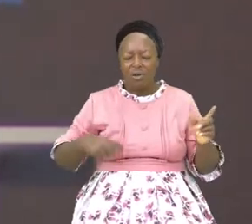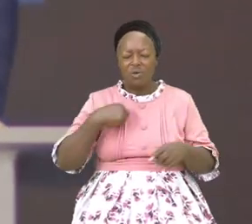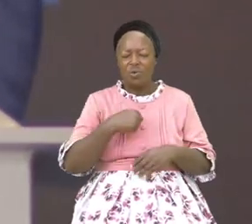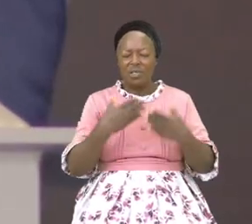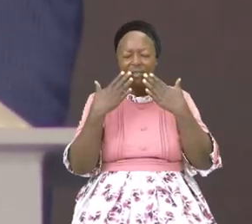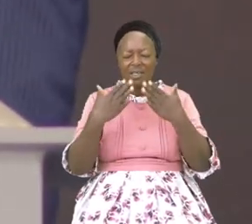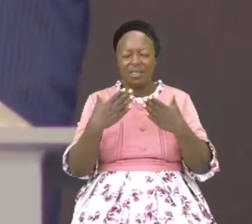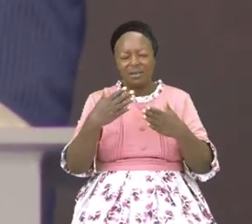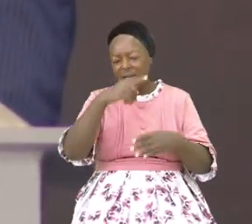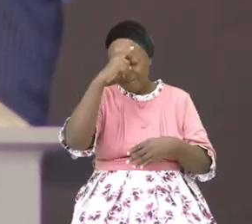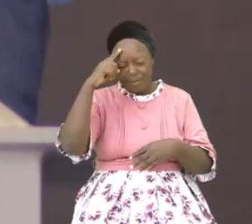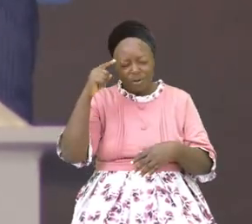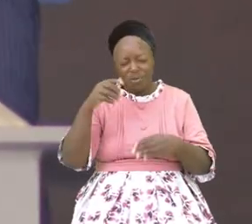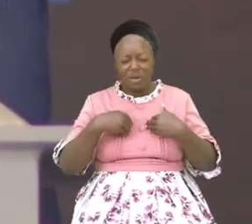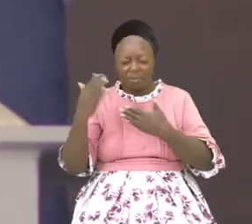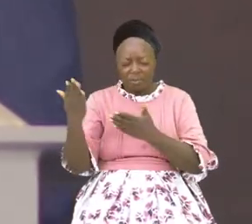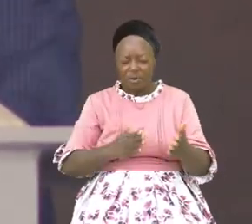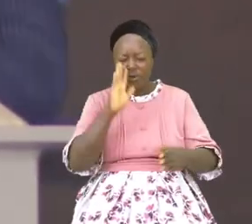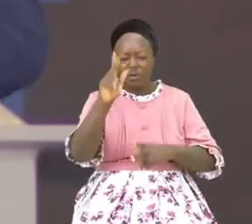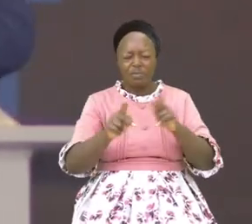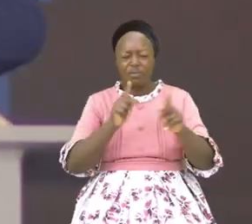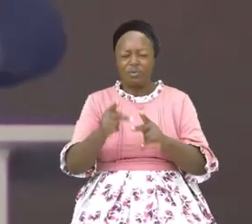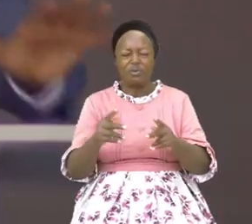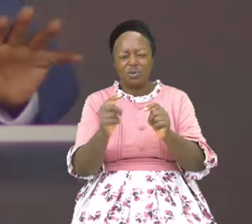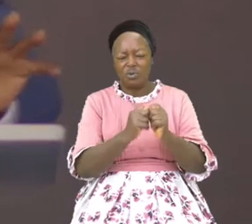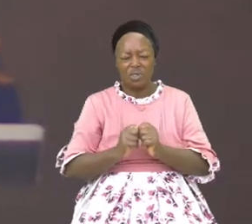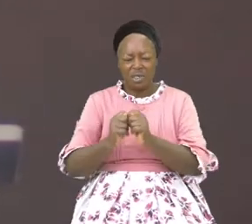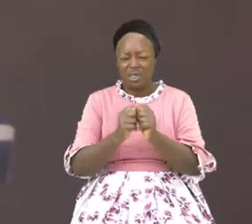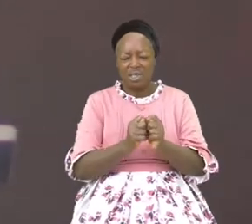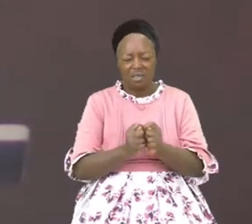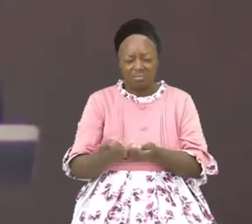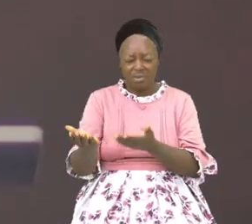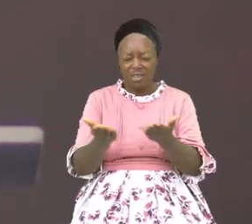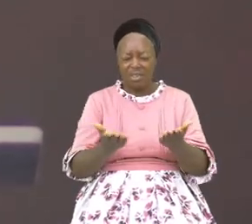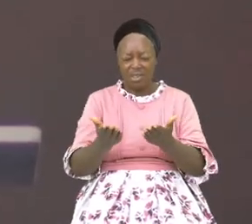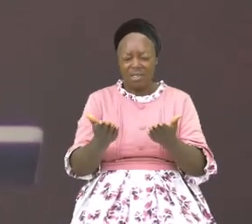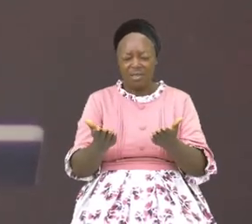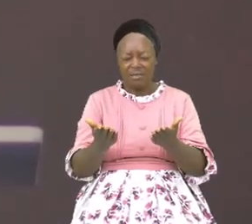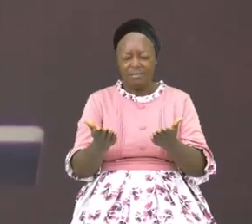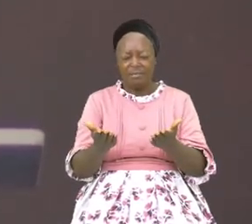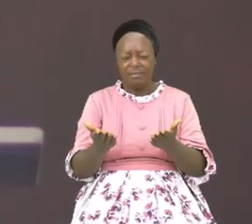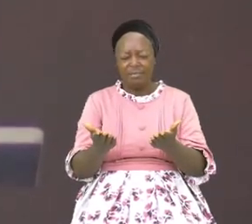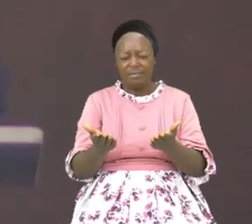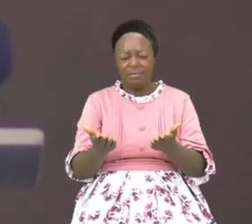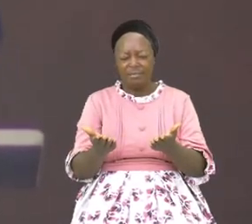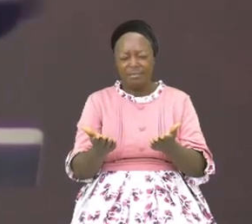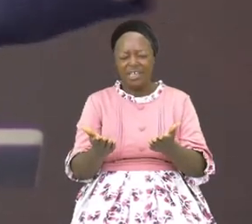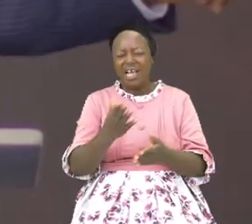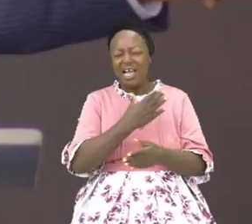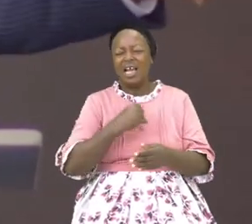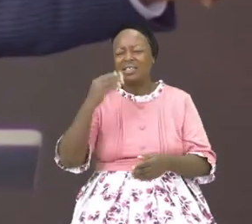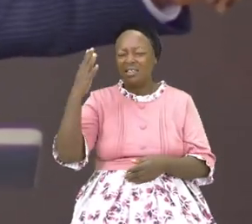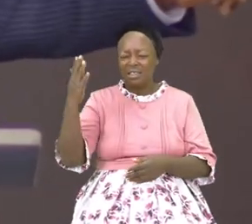you because you brought your people together over here at the Alpha location and